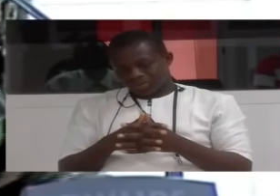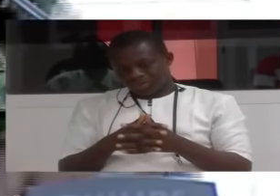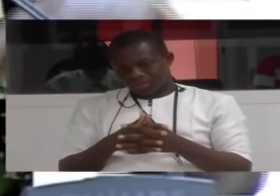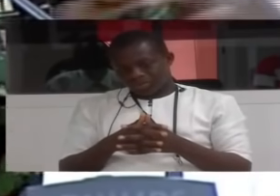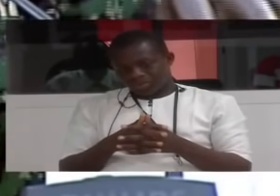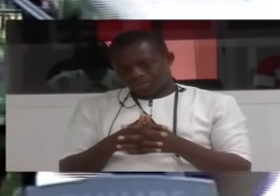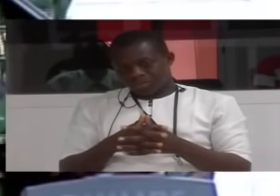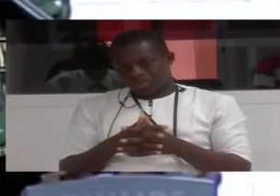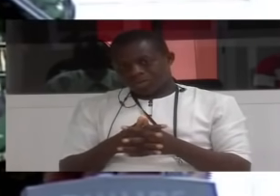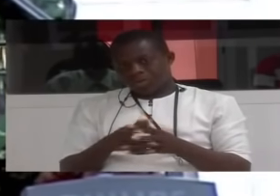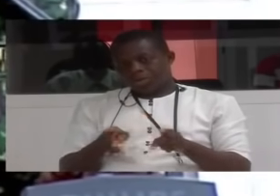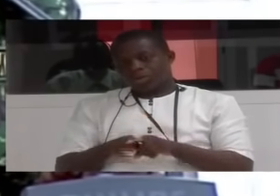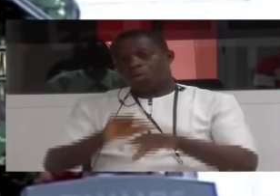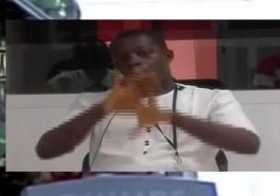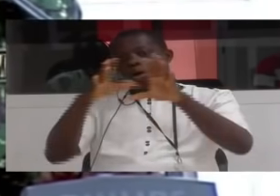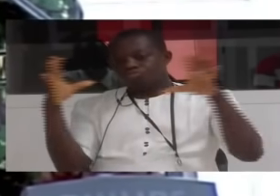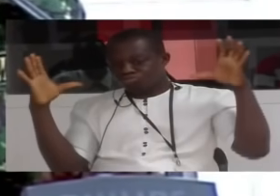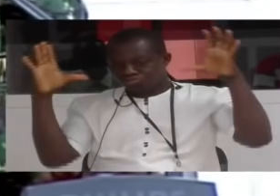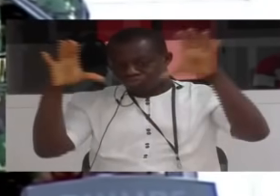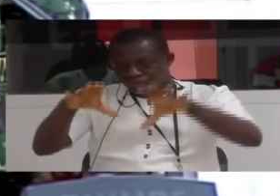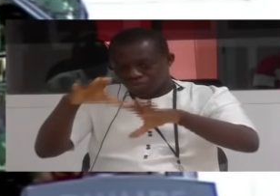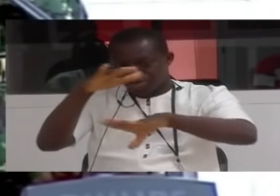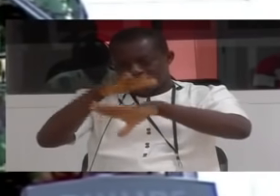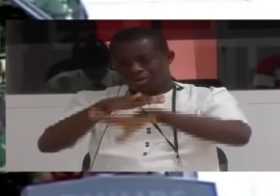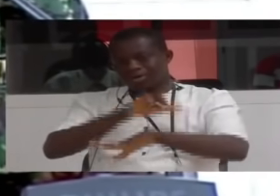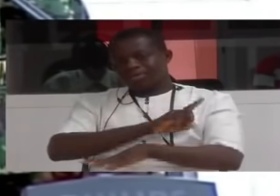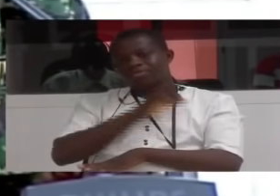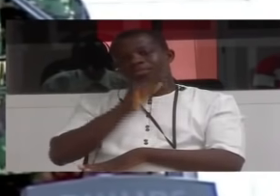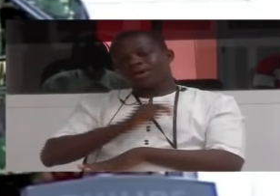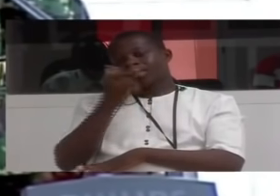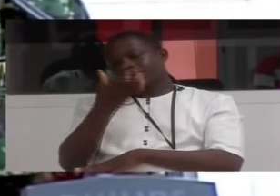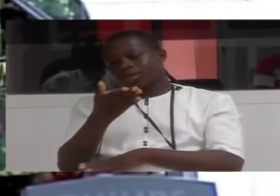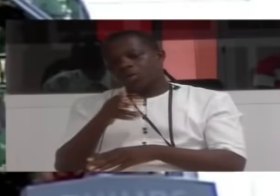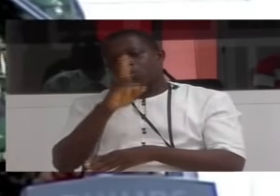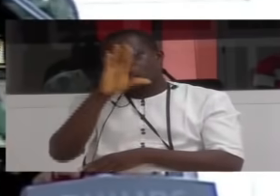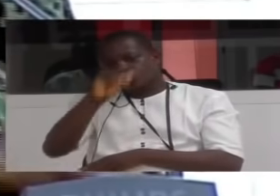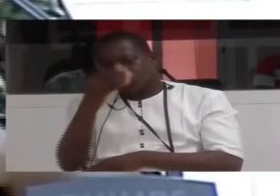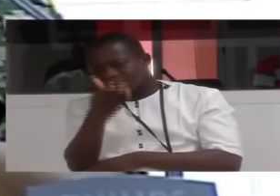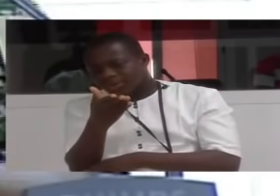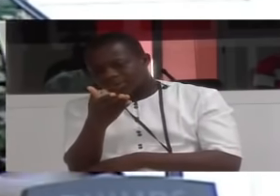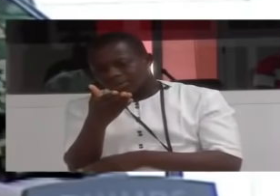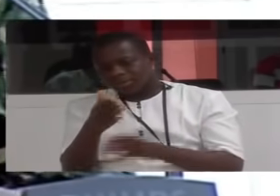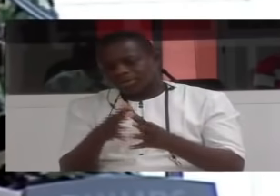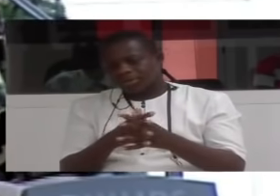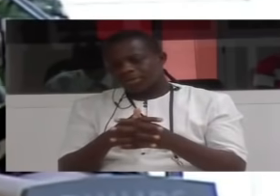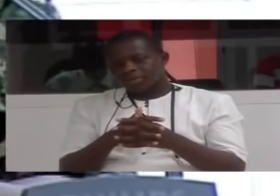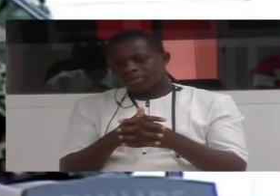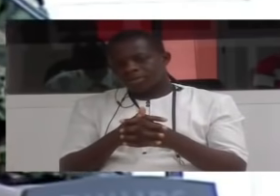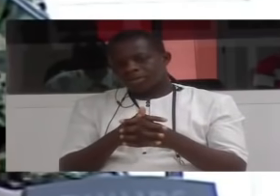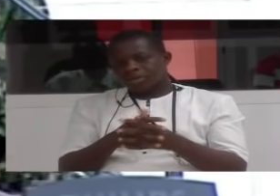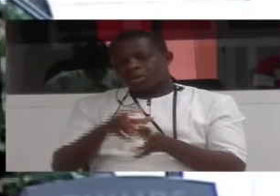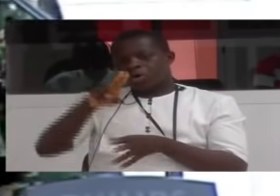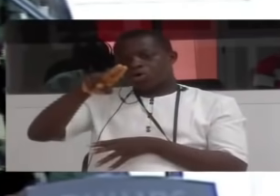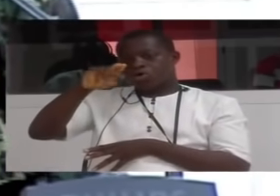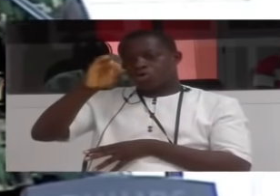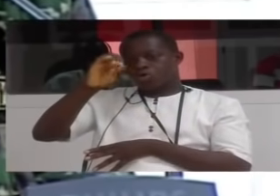Ci la gaay daanu ci ko am. That was when they jump upon him. Who did that? Kana def lolu? Noa mu